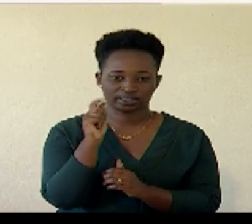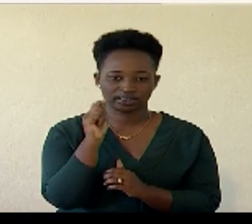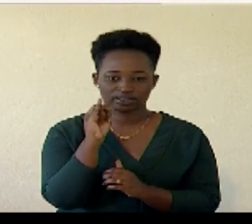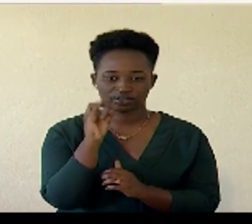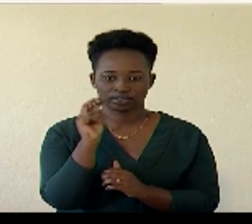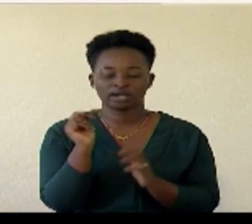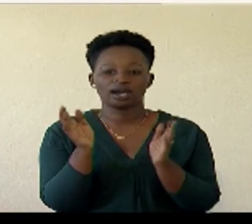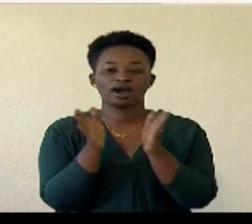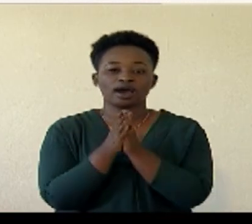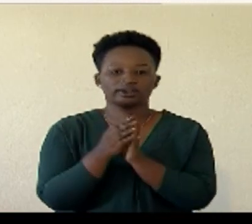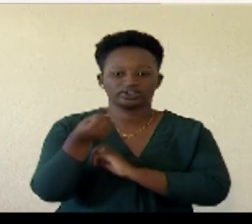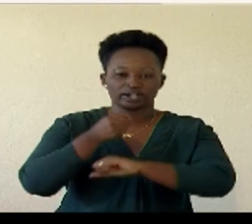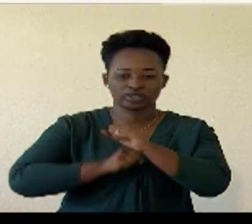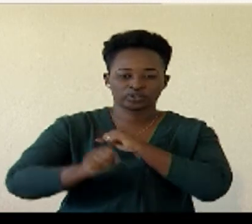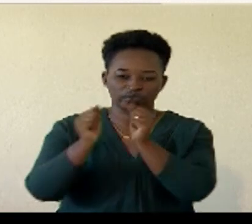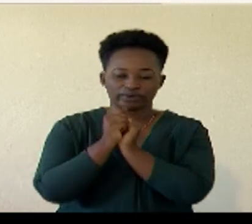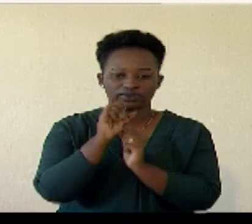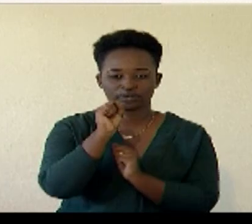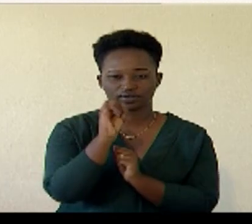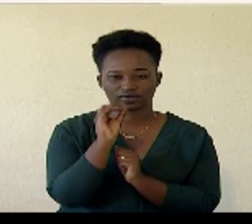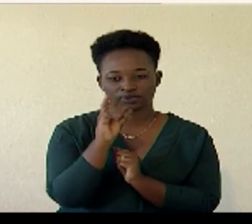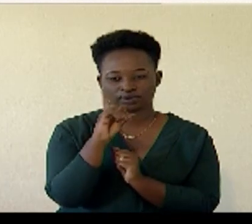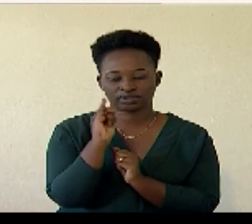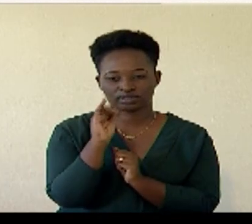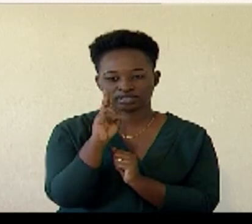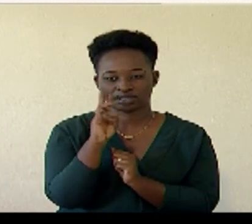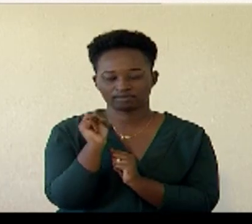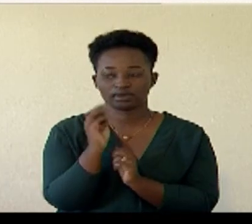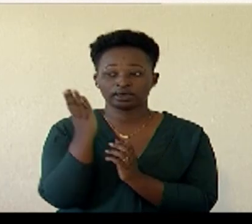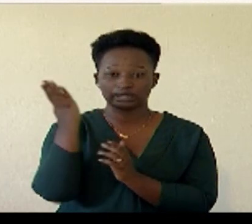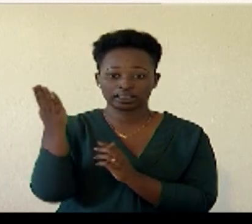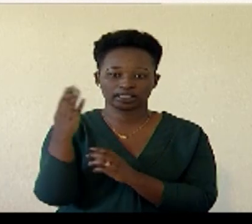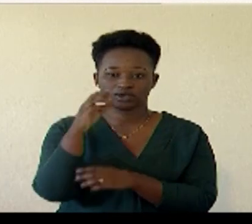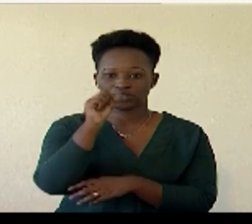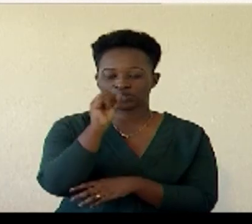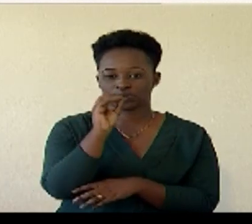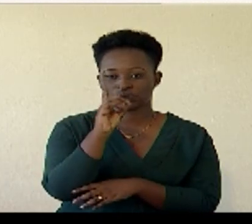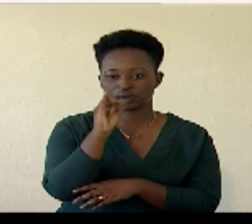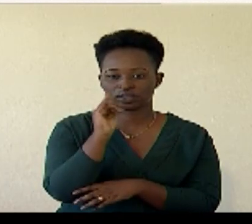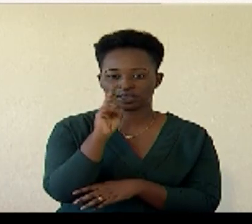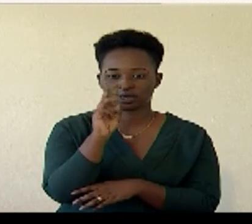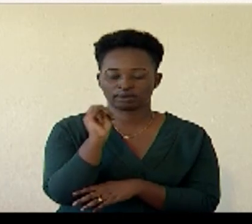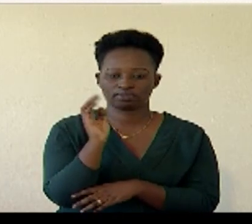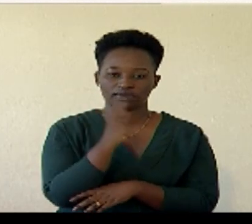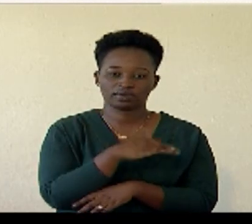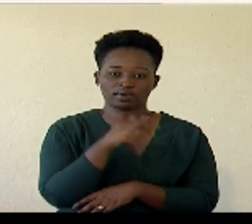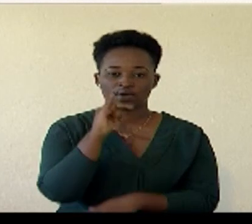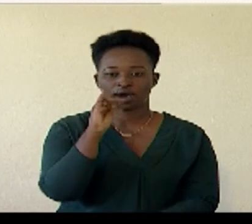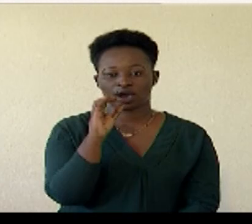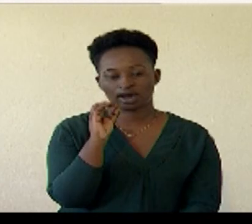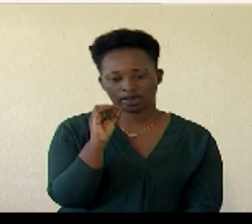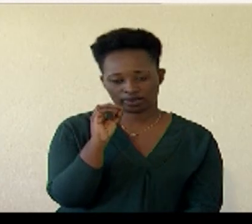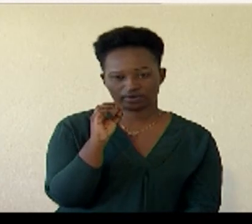reaction with sodium hydroxide. This is almost sodium hydroxide forming the salt and water. Reaction